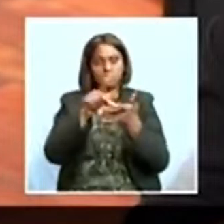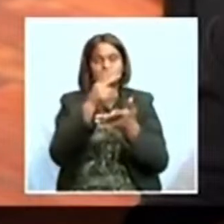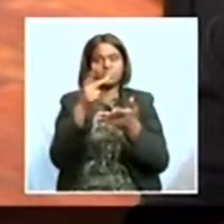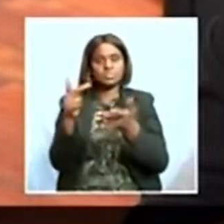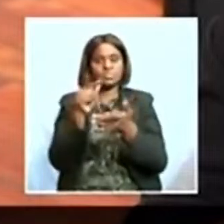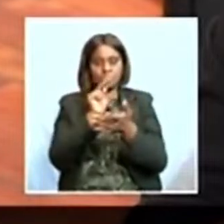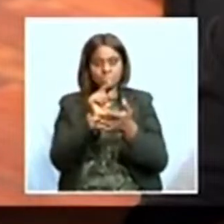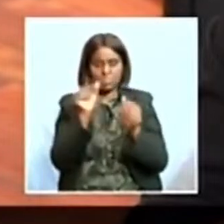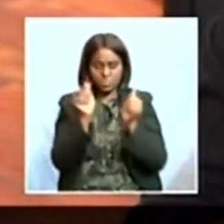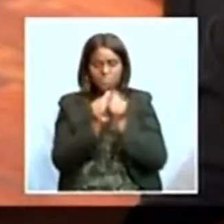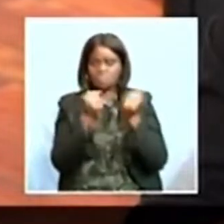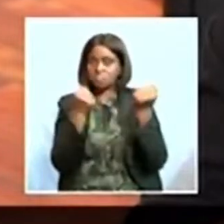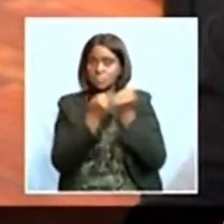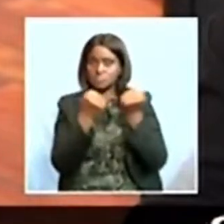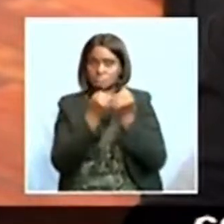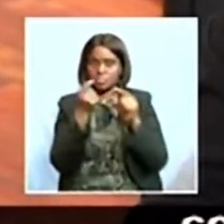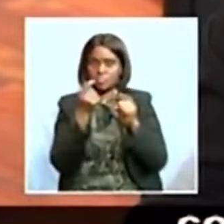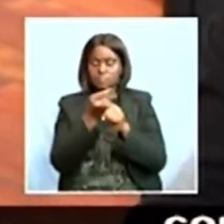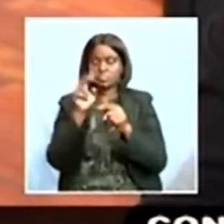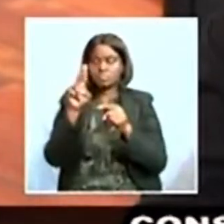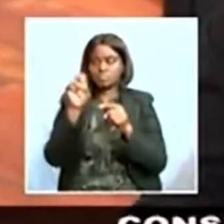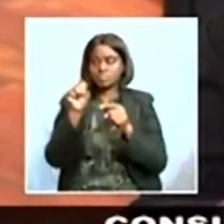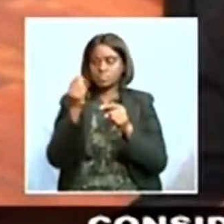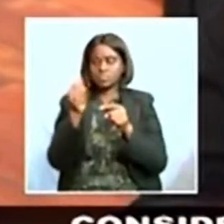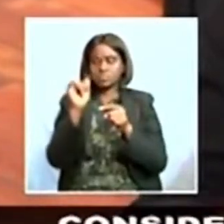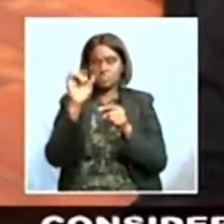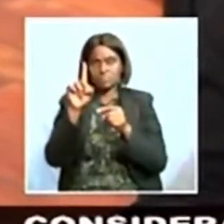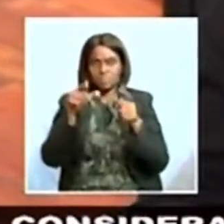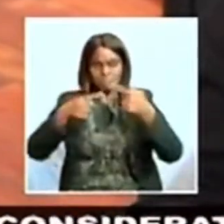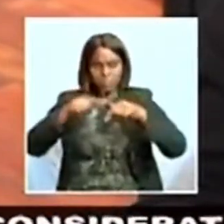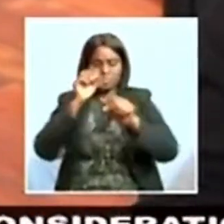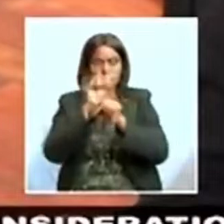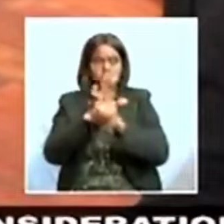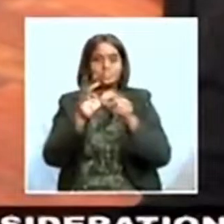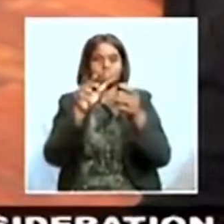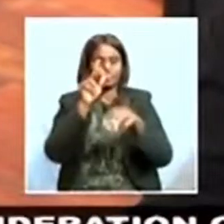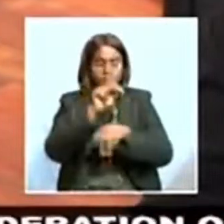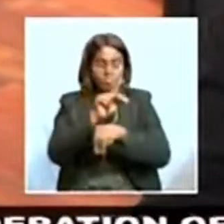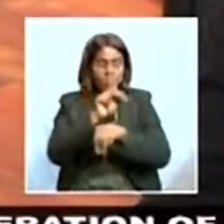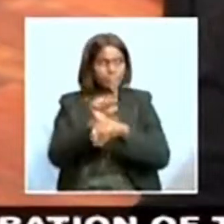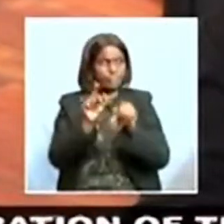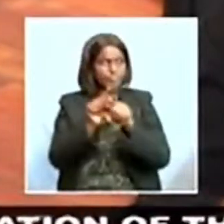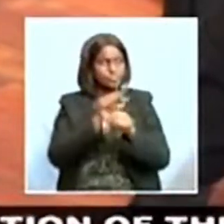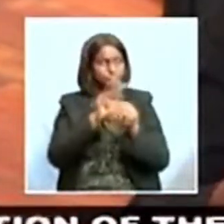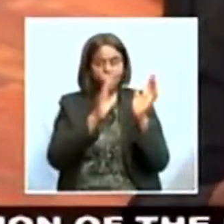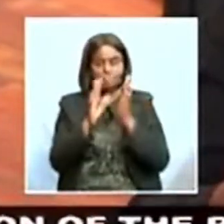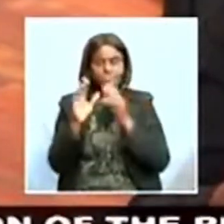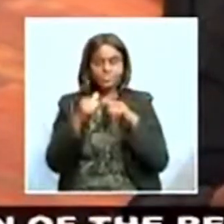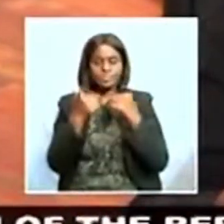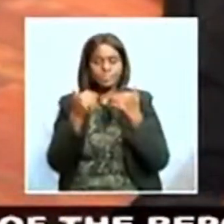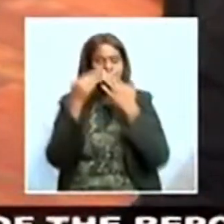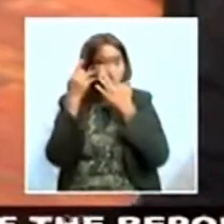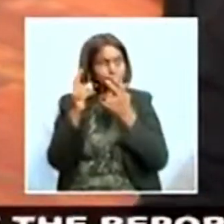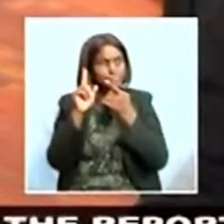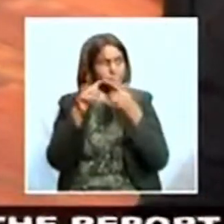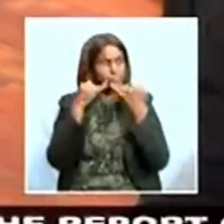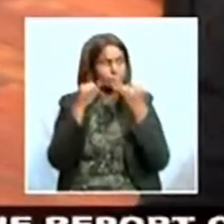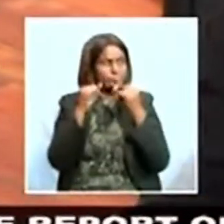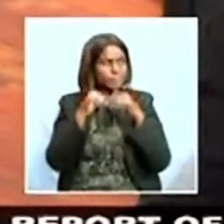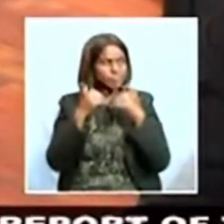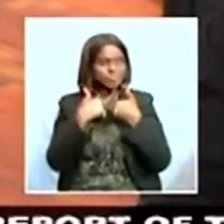rates with support from the USAID Local Impact Project. Remedial measures: Chair, we wish to state that we